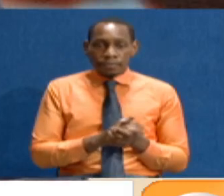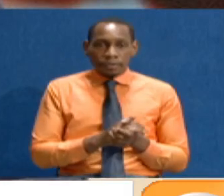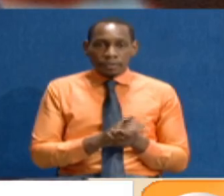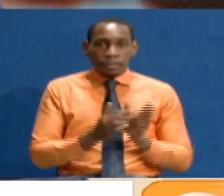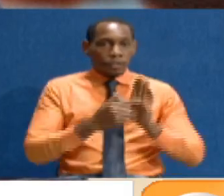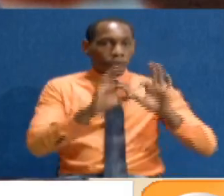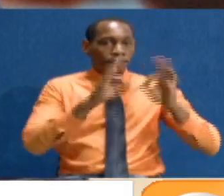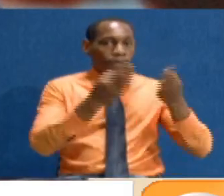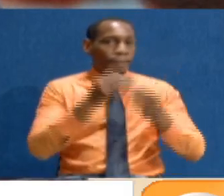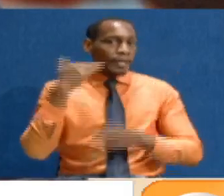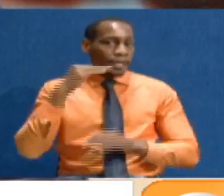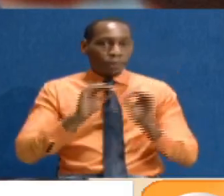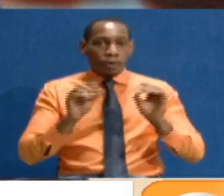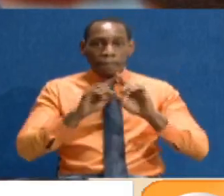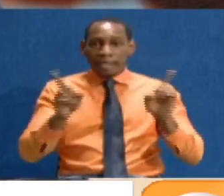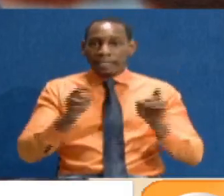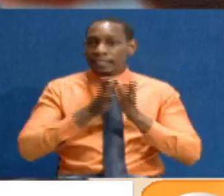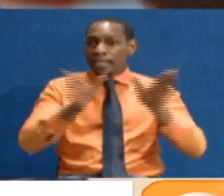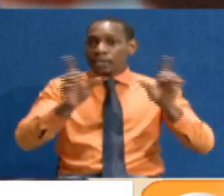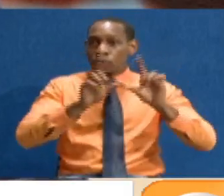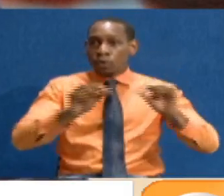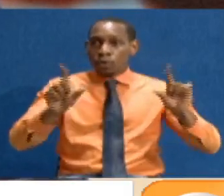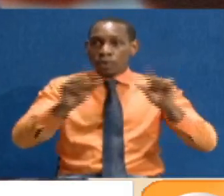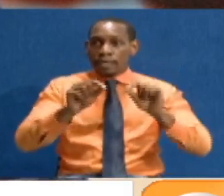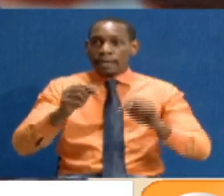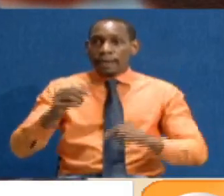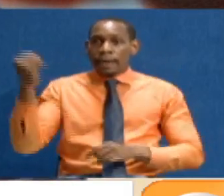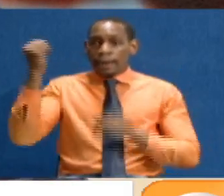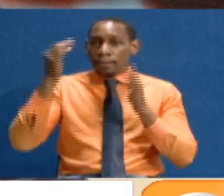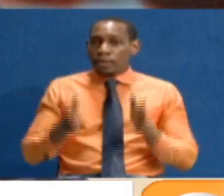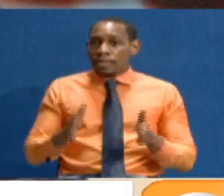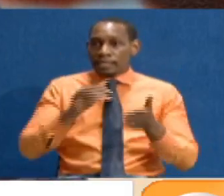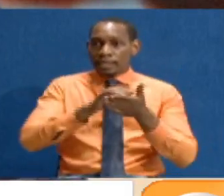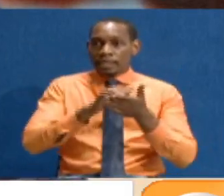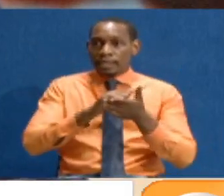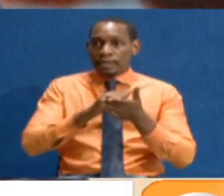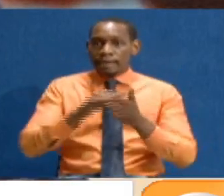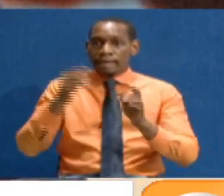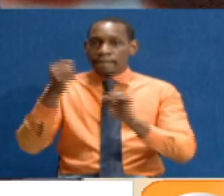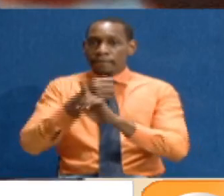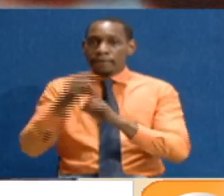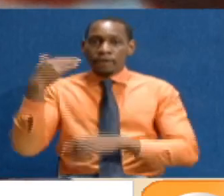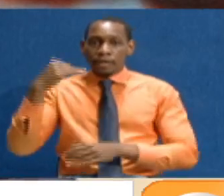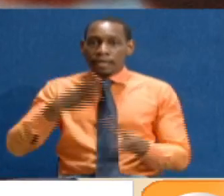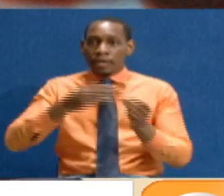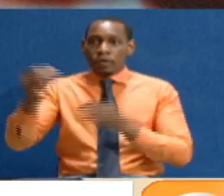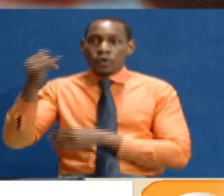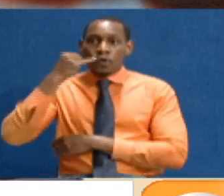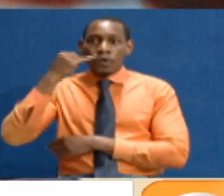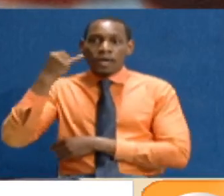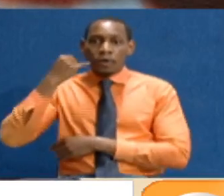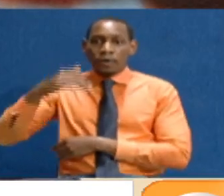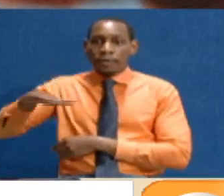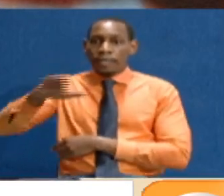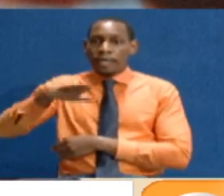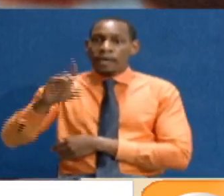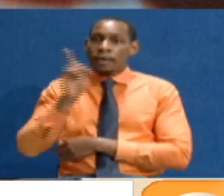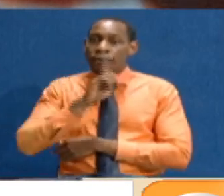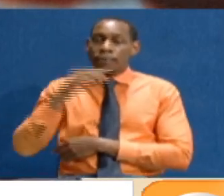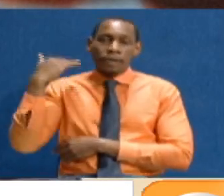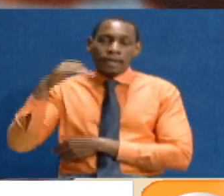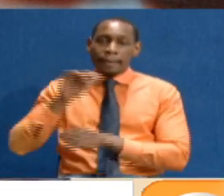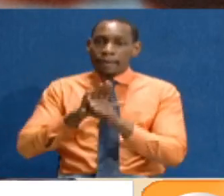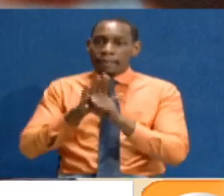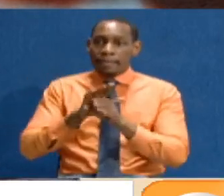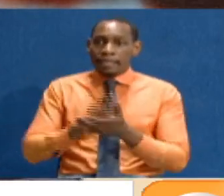kind of crimes, but just in general, are we having politicians instigating violent crime? You go to Nakuru, which has been a hotbed of crime of